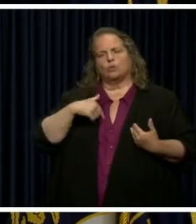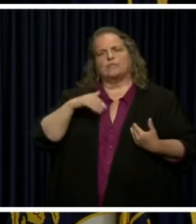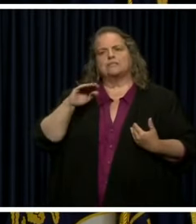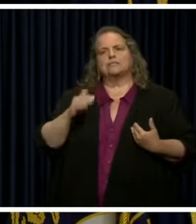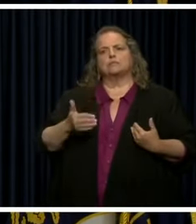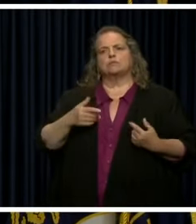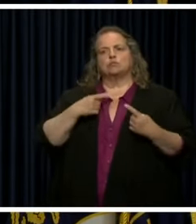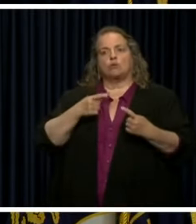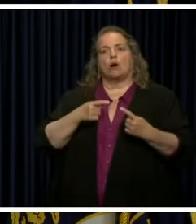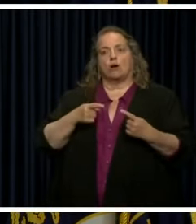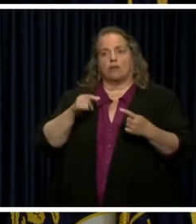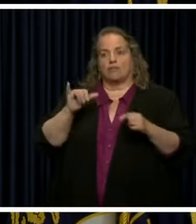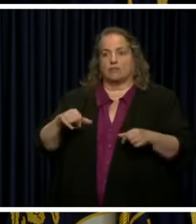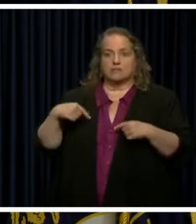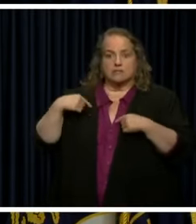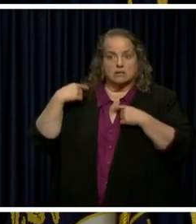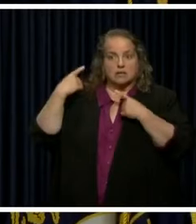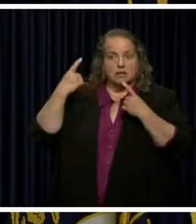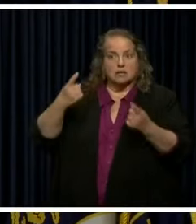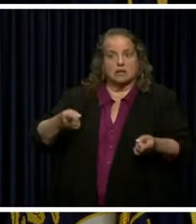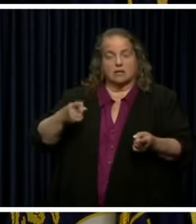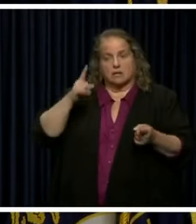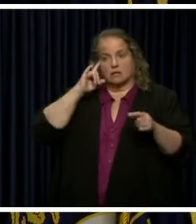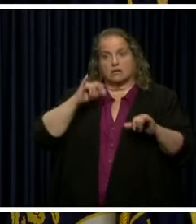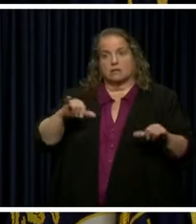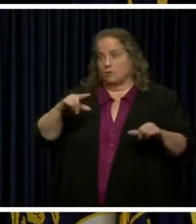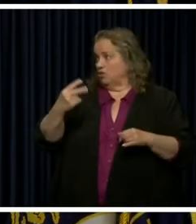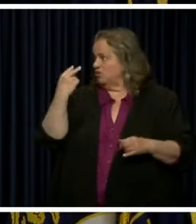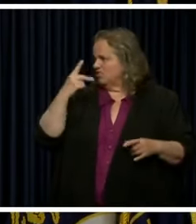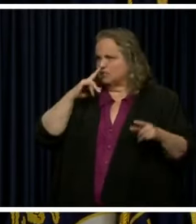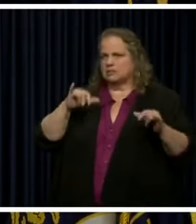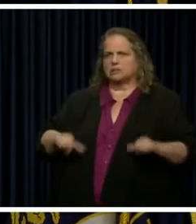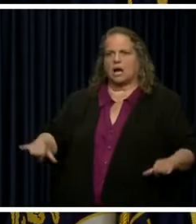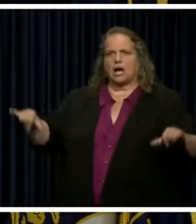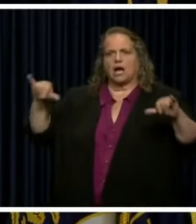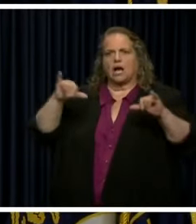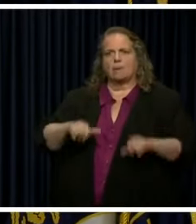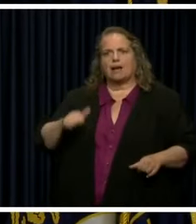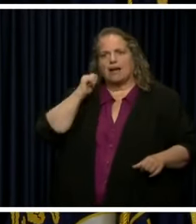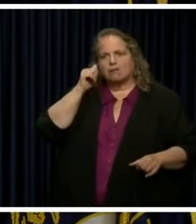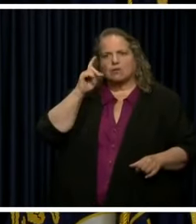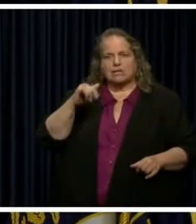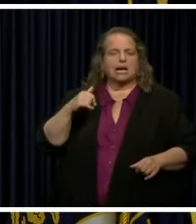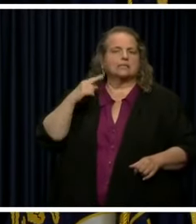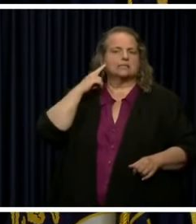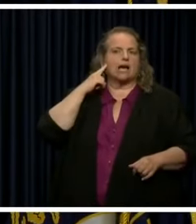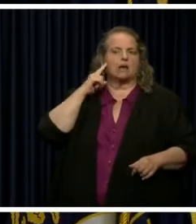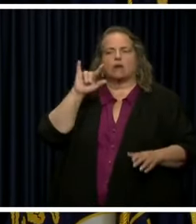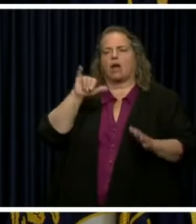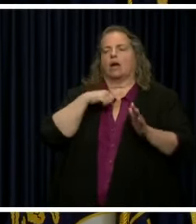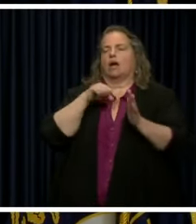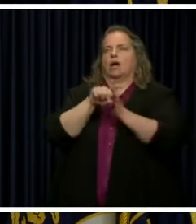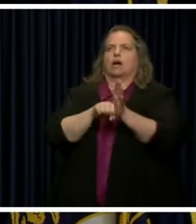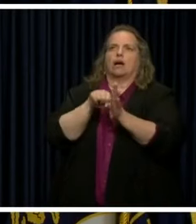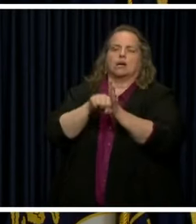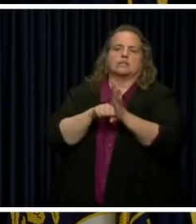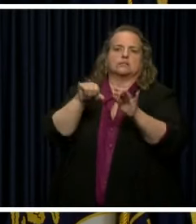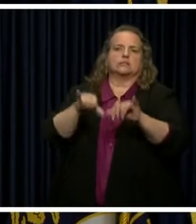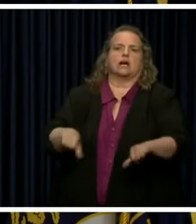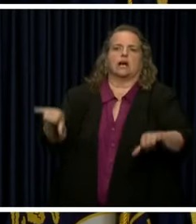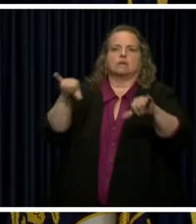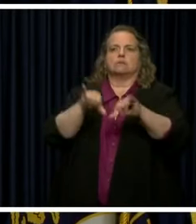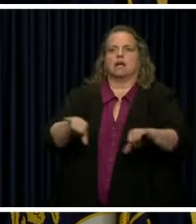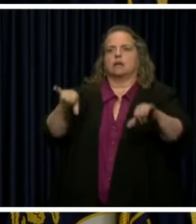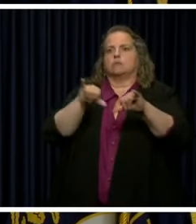lot. I know that you probably look up here and it looks the same every day, and it sounds the same every day, but that's part